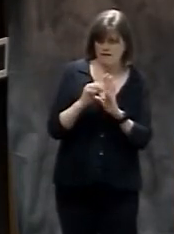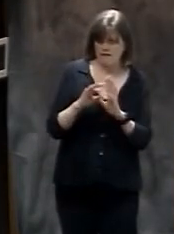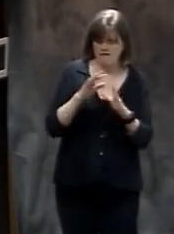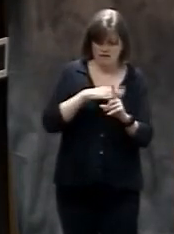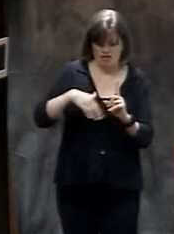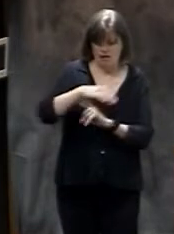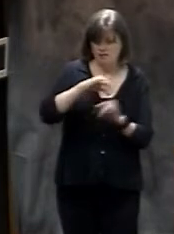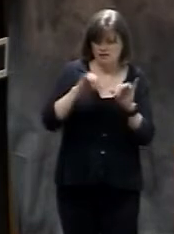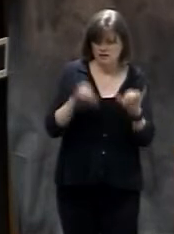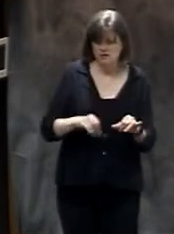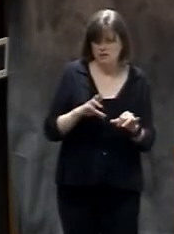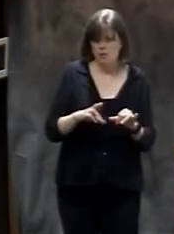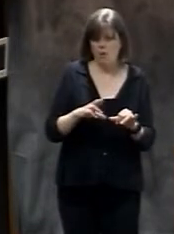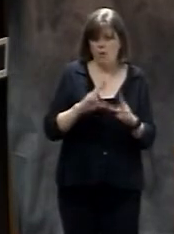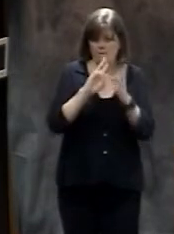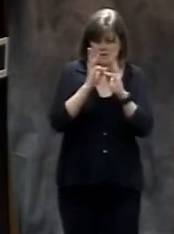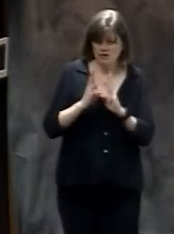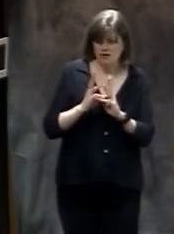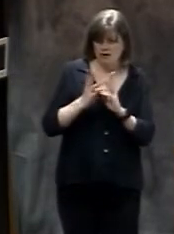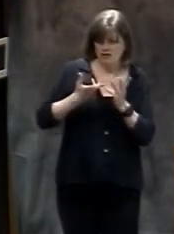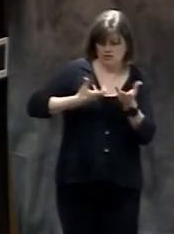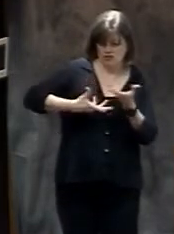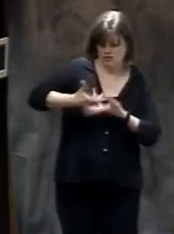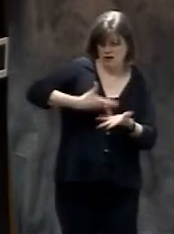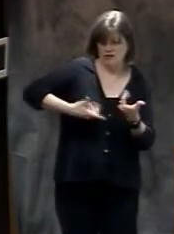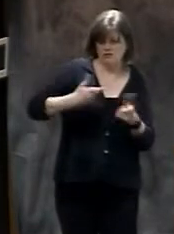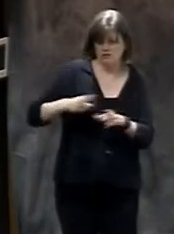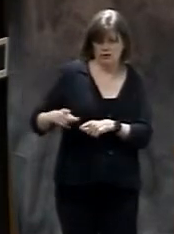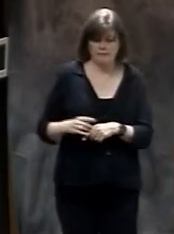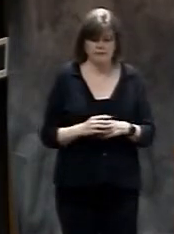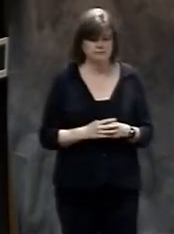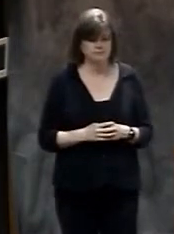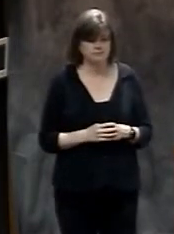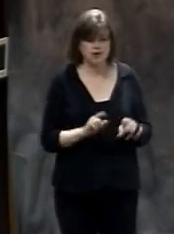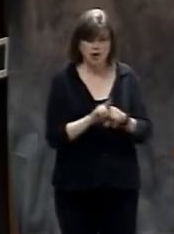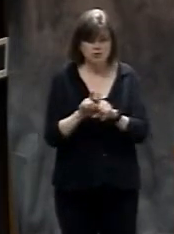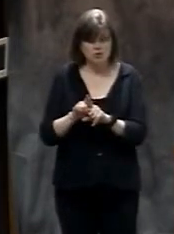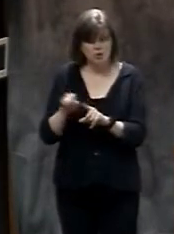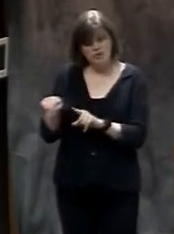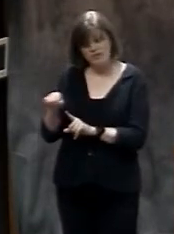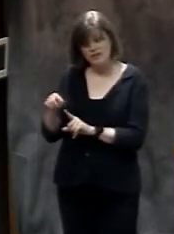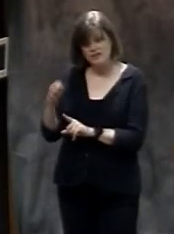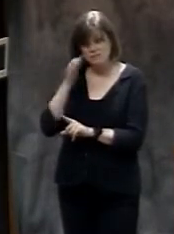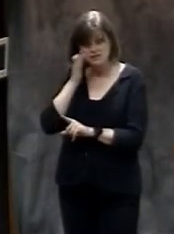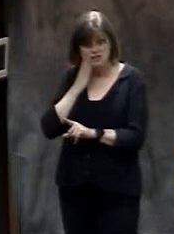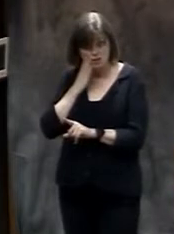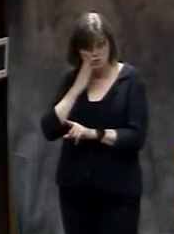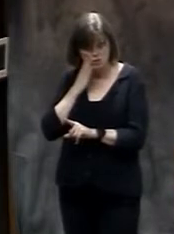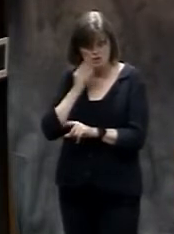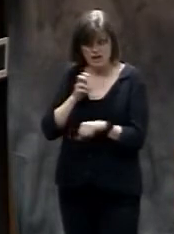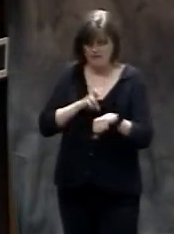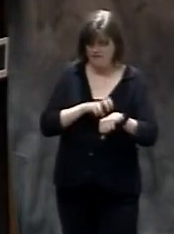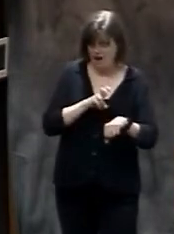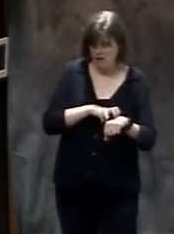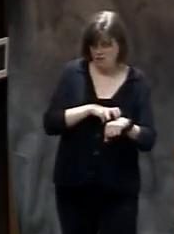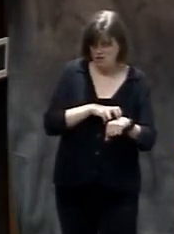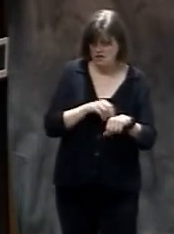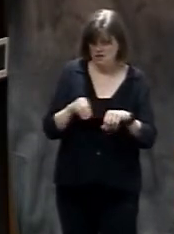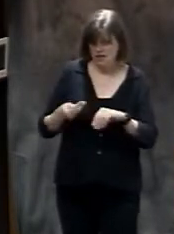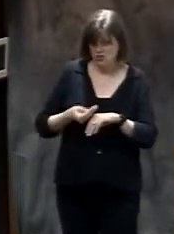meteorological interactions taking place. And we can also simulate these mosquitoes and simulate the viruses that they